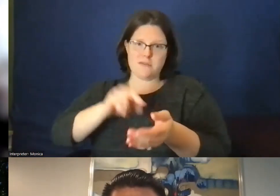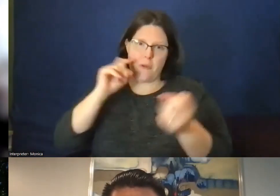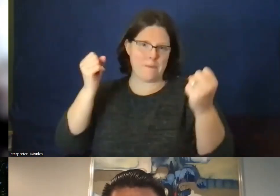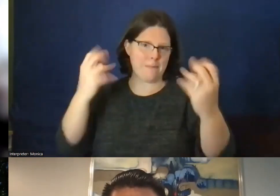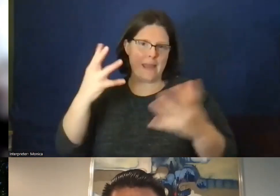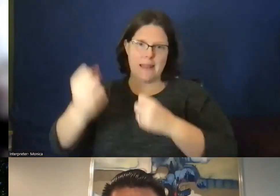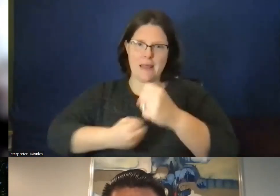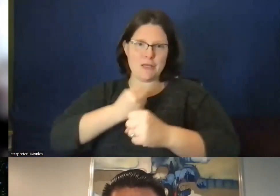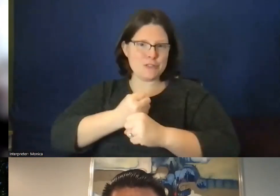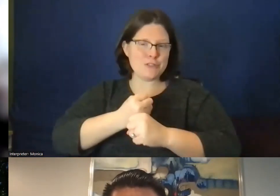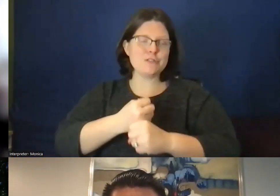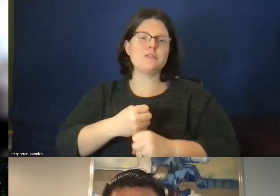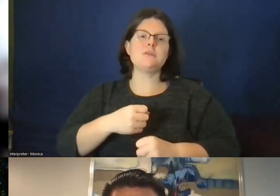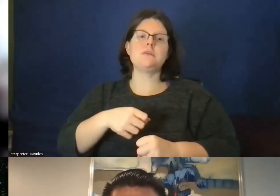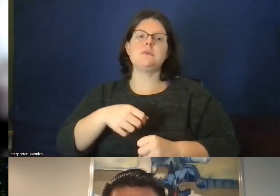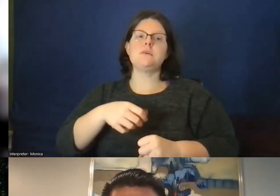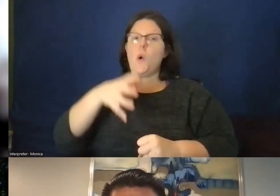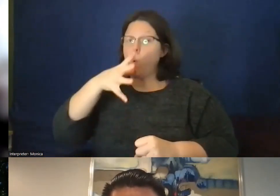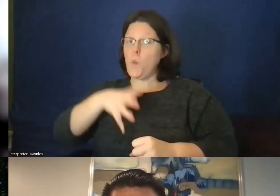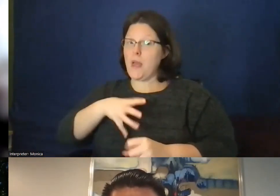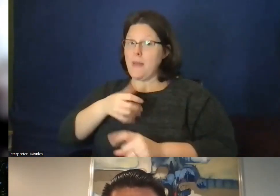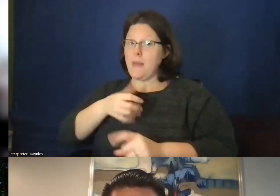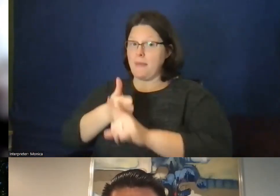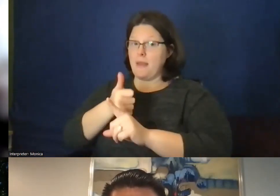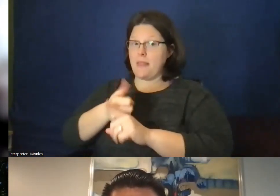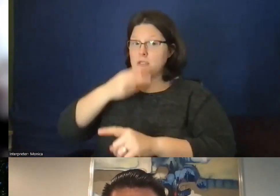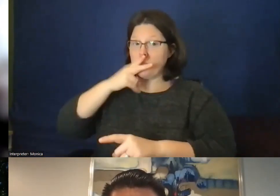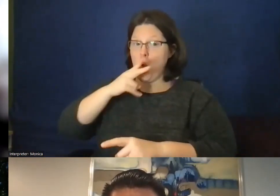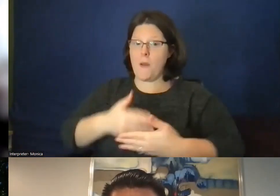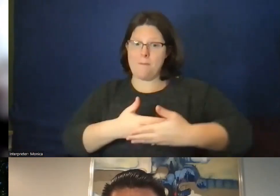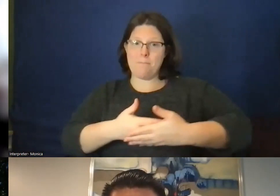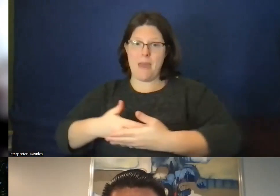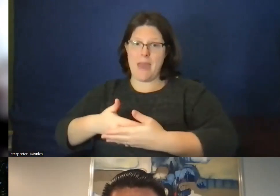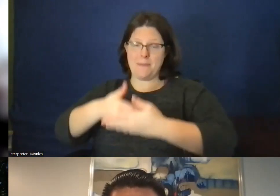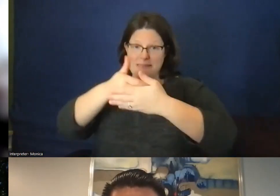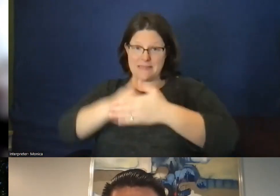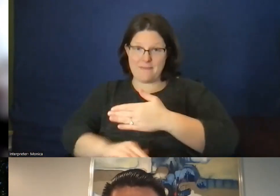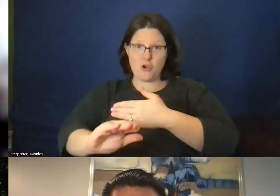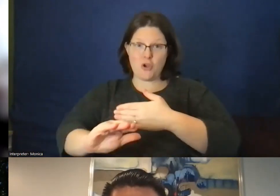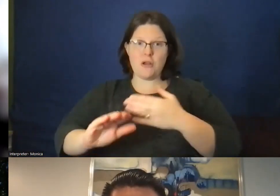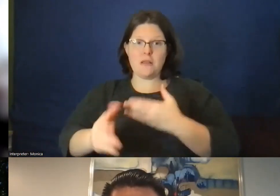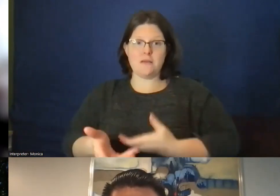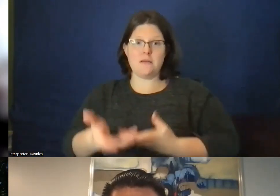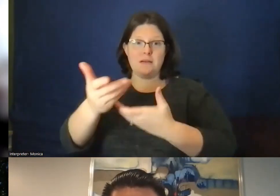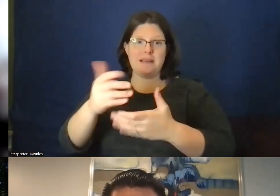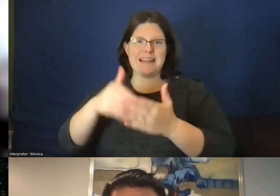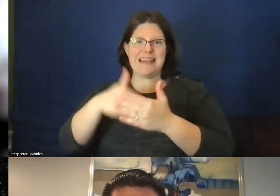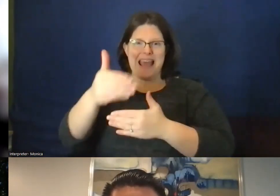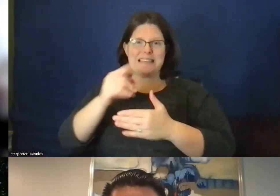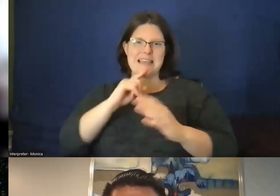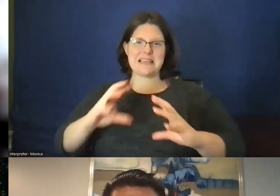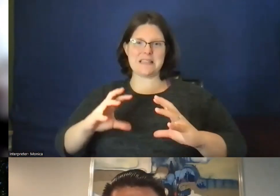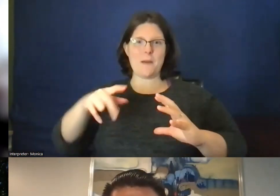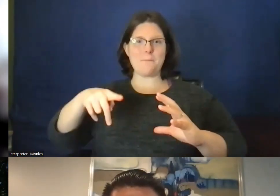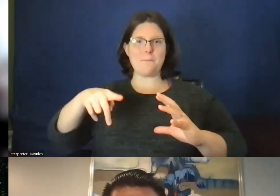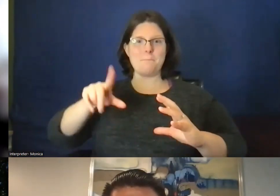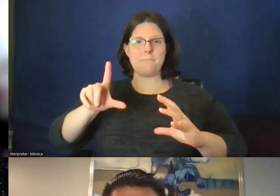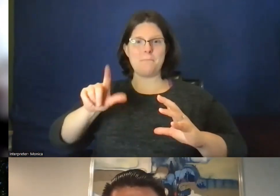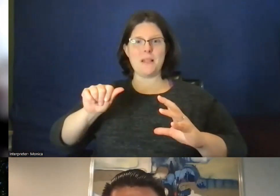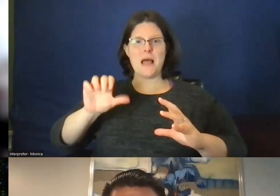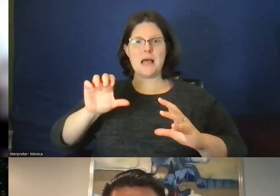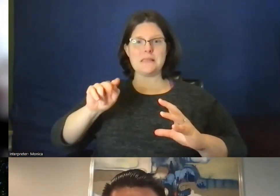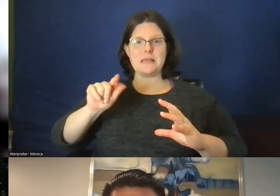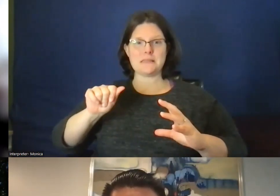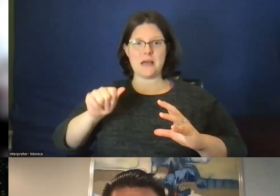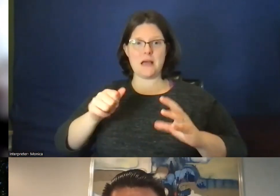once for the women that smoke, once the baby is delivered, of course, the next thing to come out is the placenta. And we could